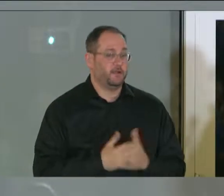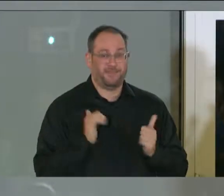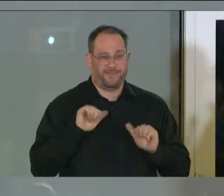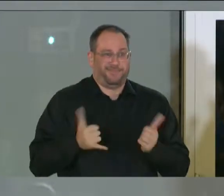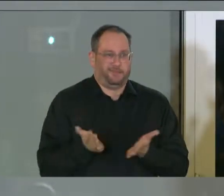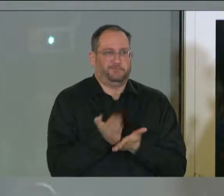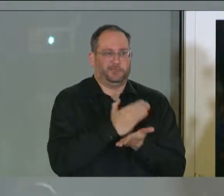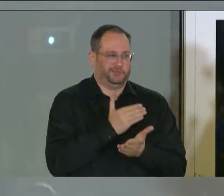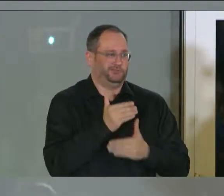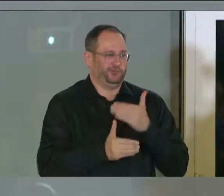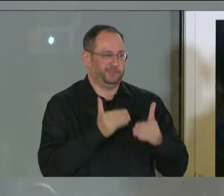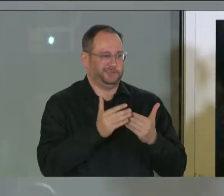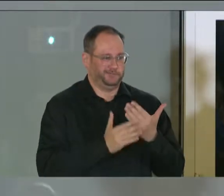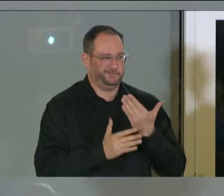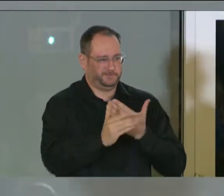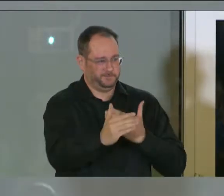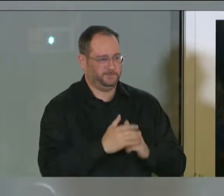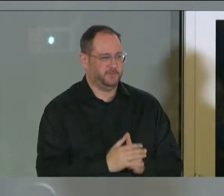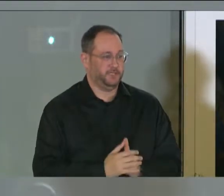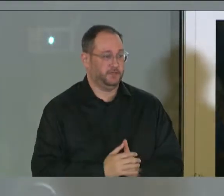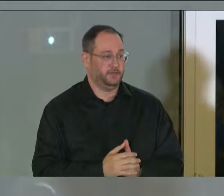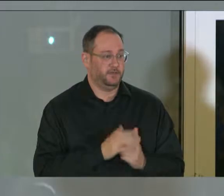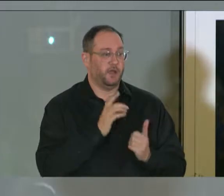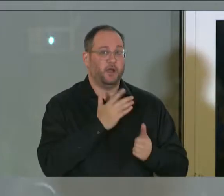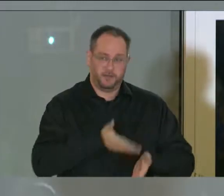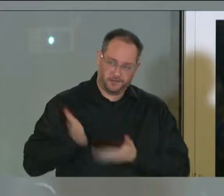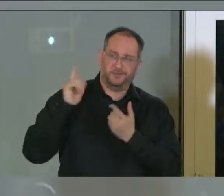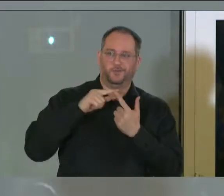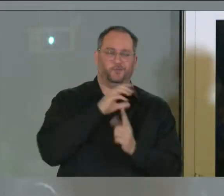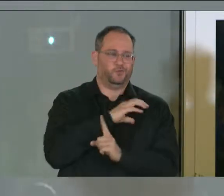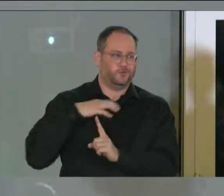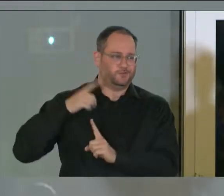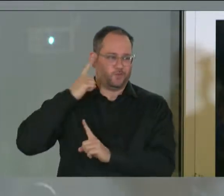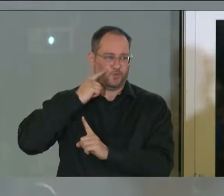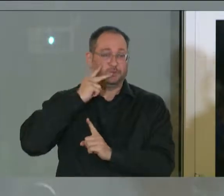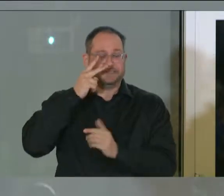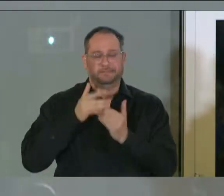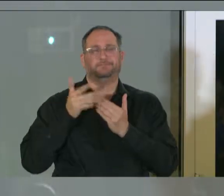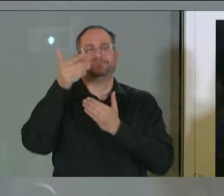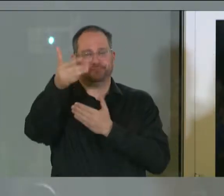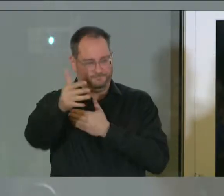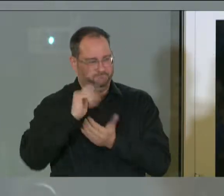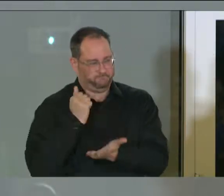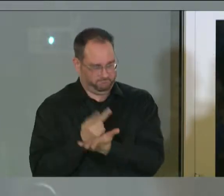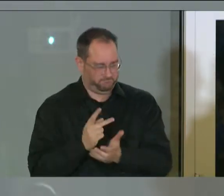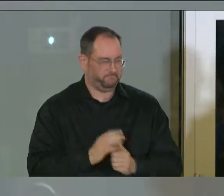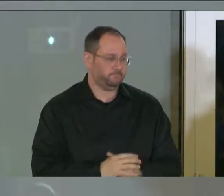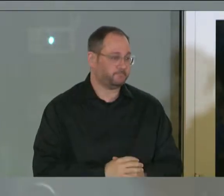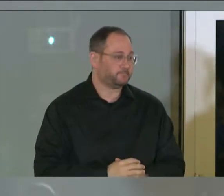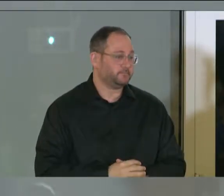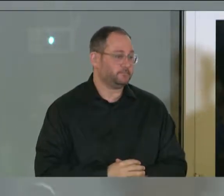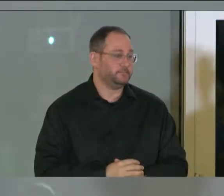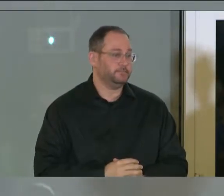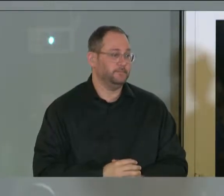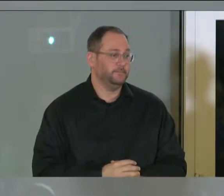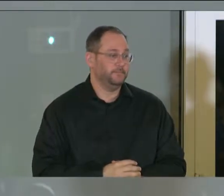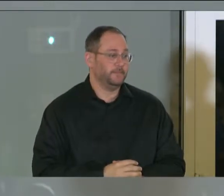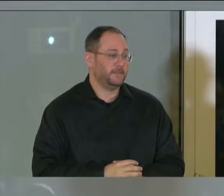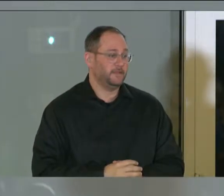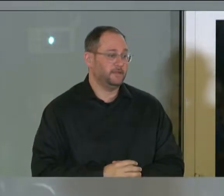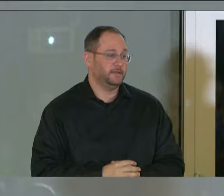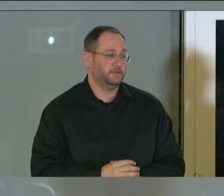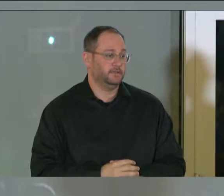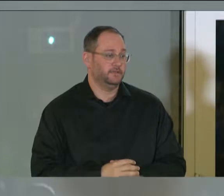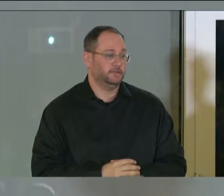in the days ahead. But at the end of the day, we will have a balanced budget that represents